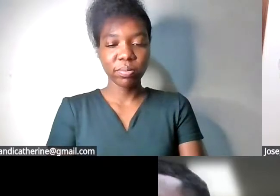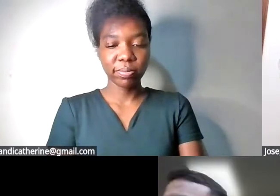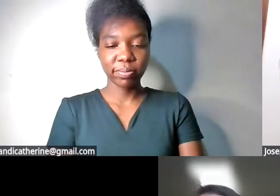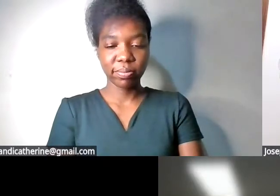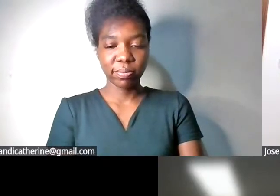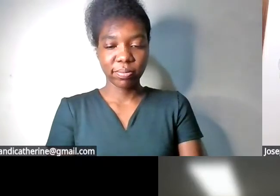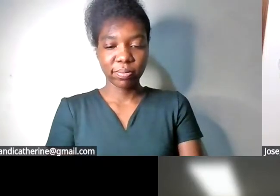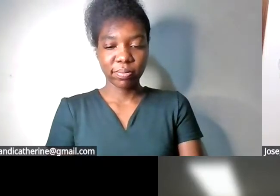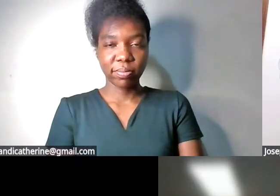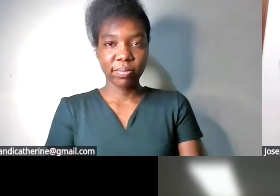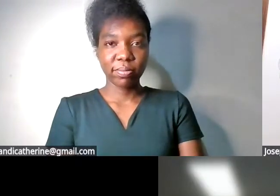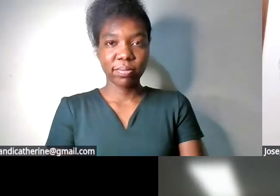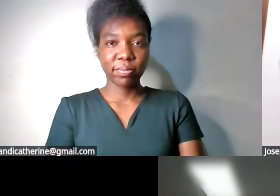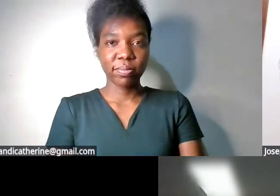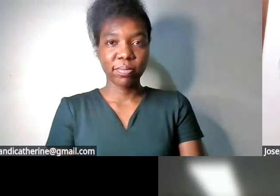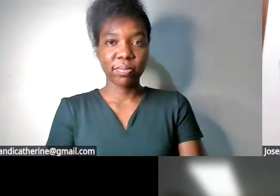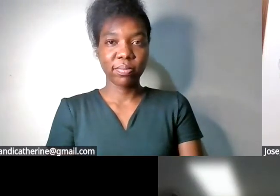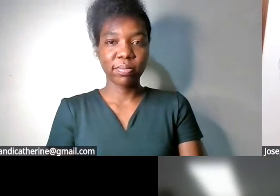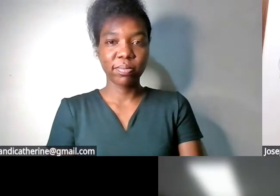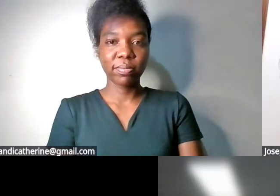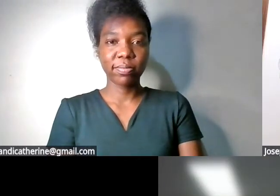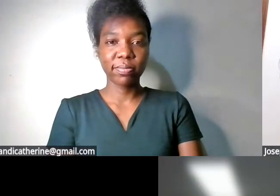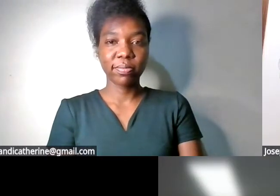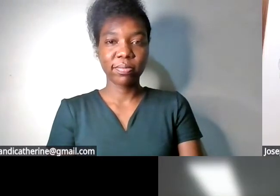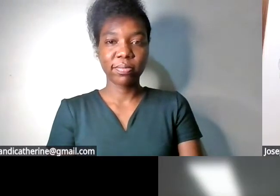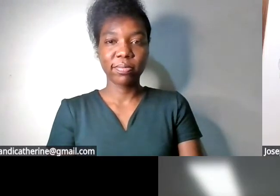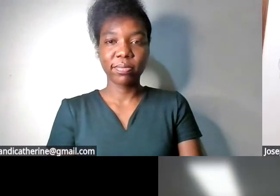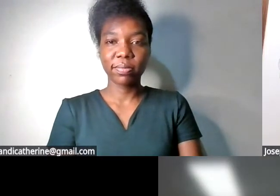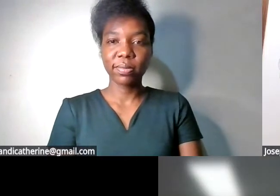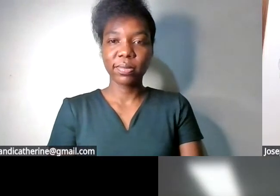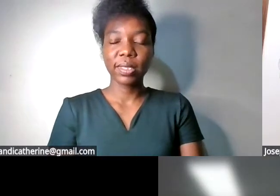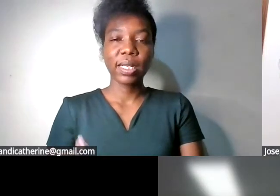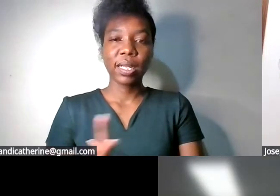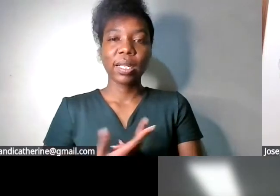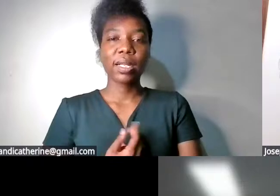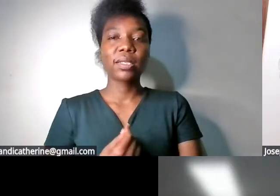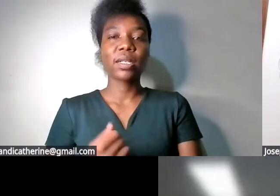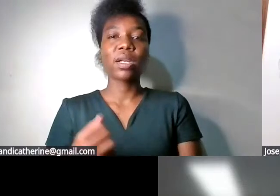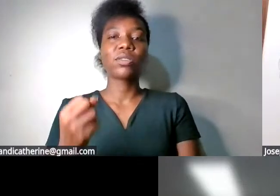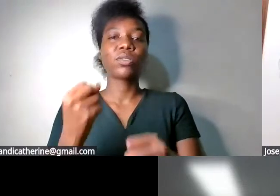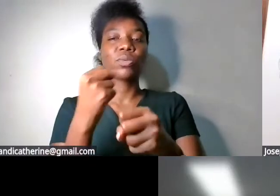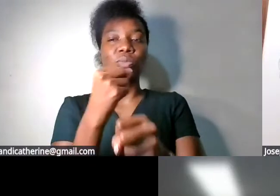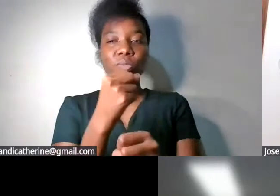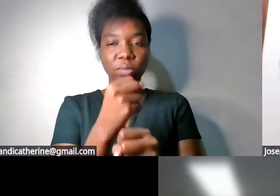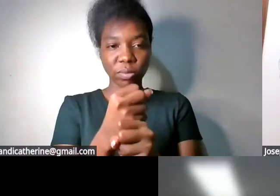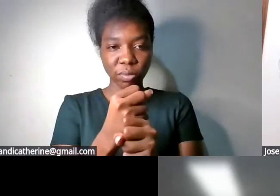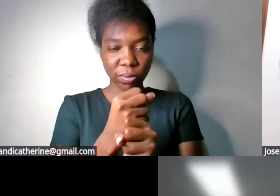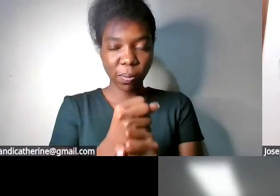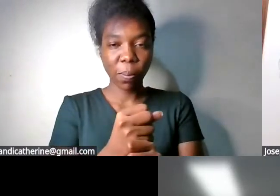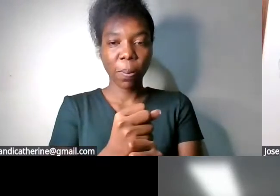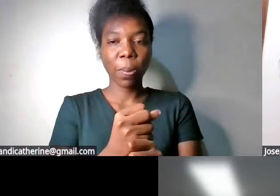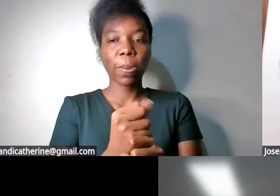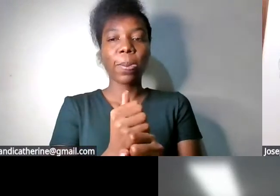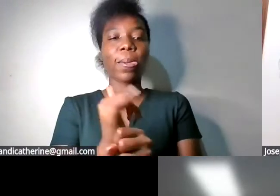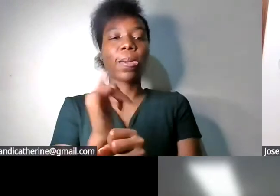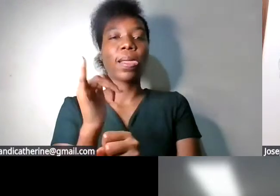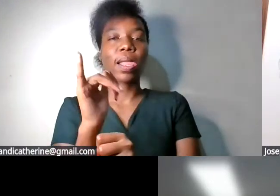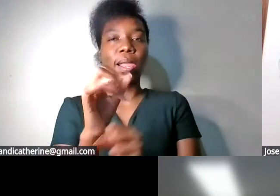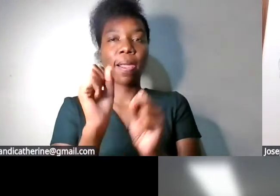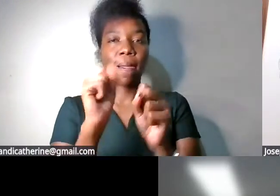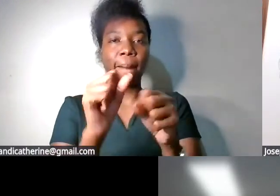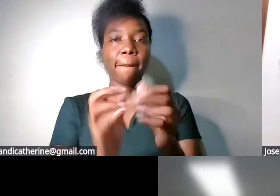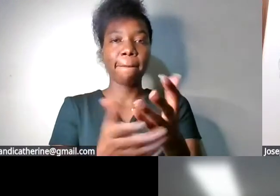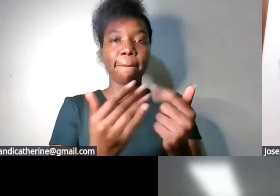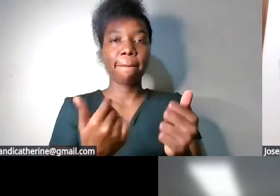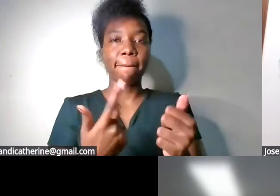What we did is the transcripts for the last 3 years. That should be able to help us to ascertain, because we'll just go through that and